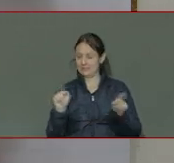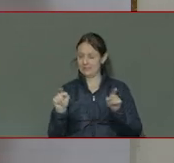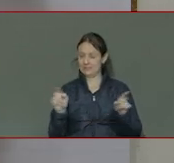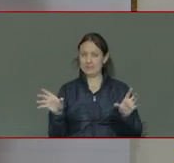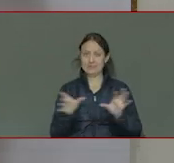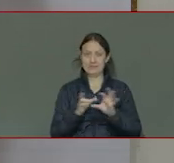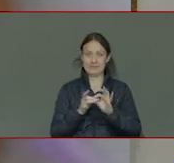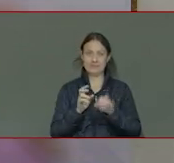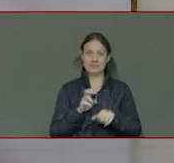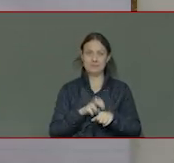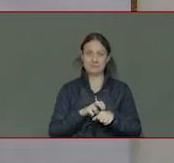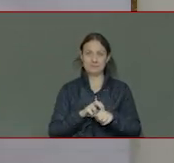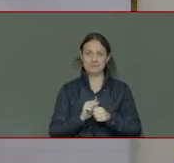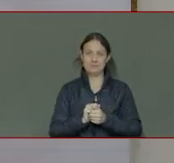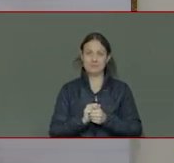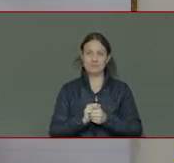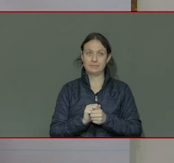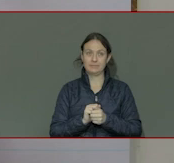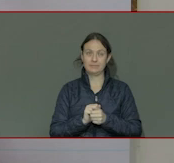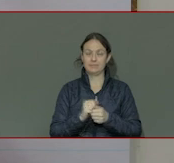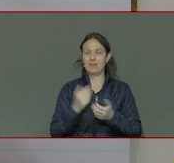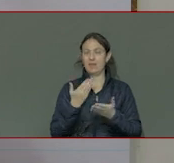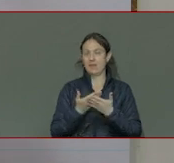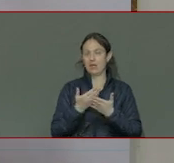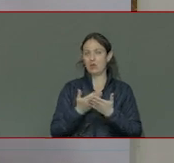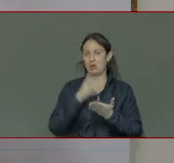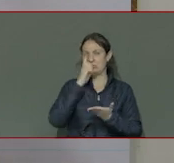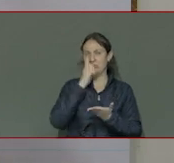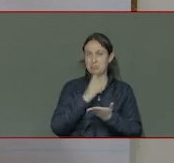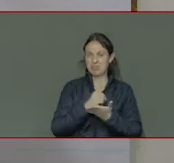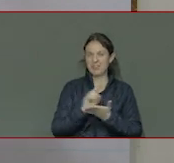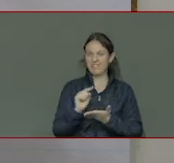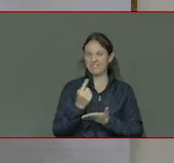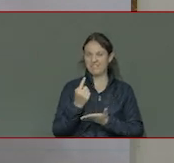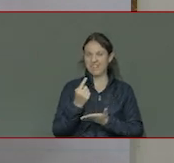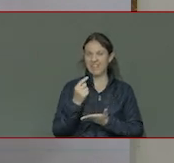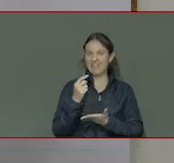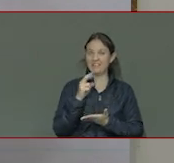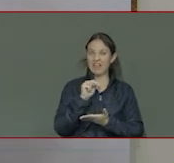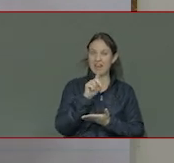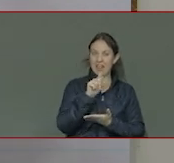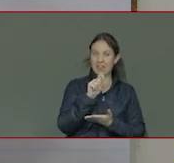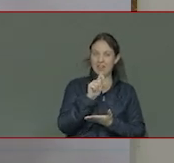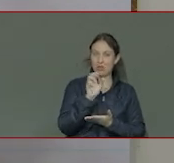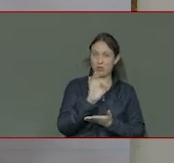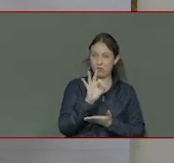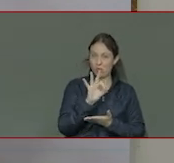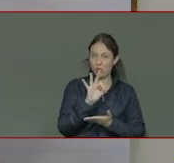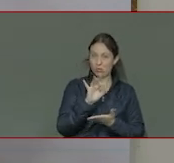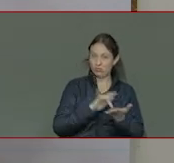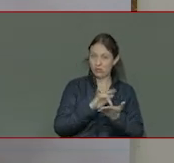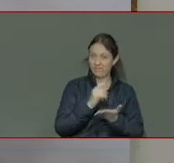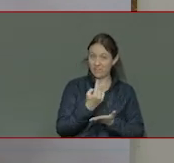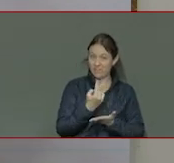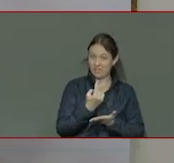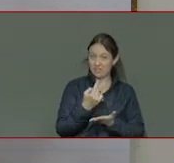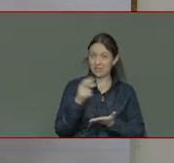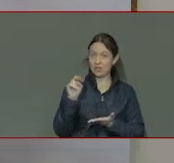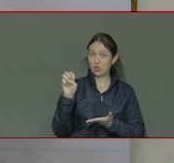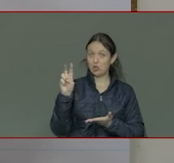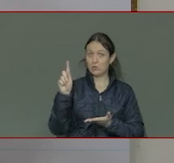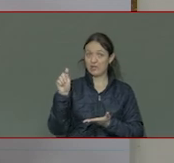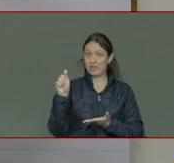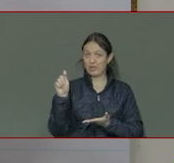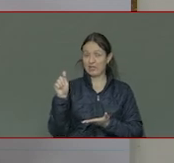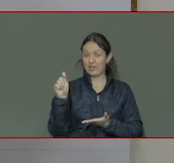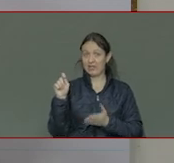Now you also have the choice. You can first calculate the net force separately by using Newton's second law, because